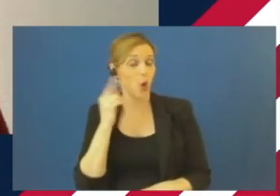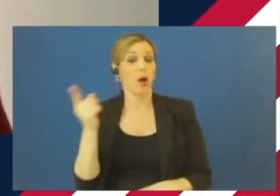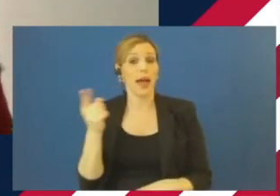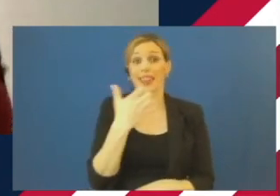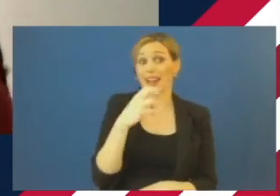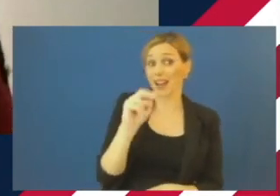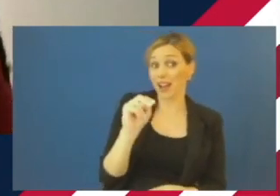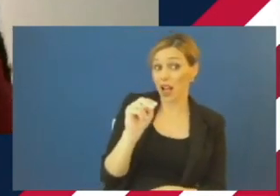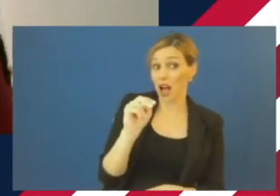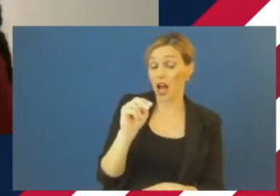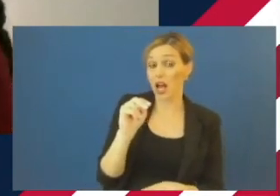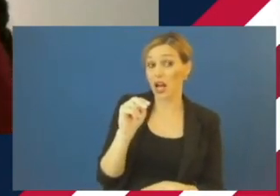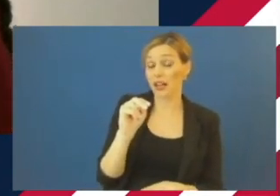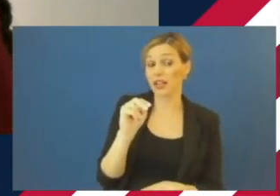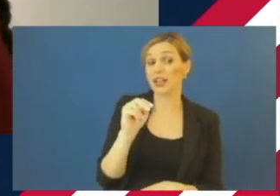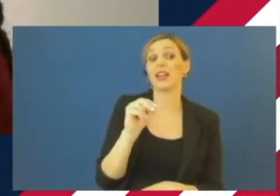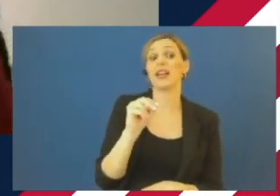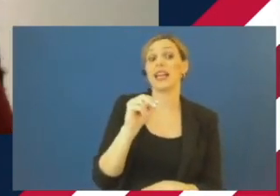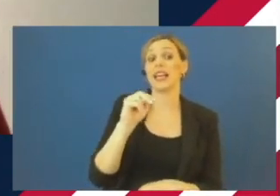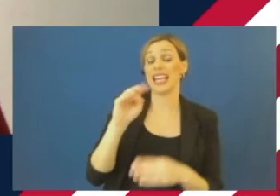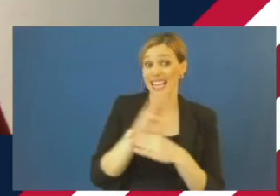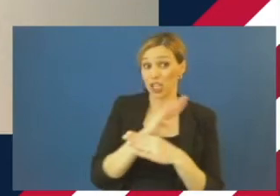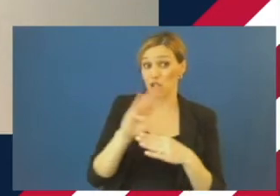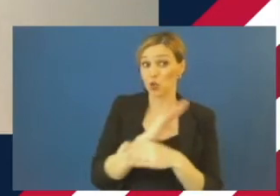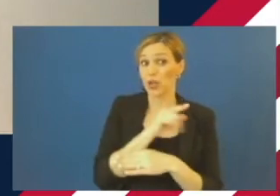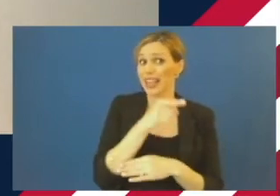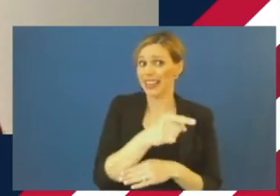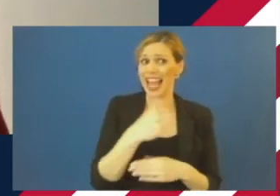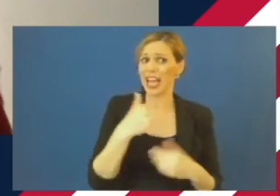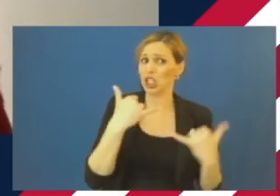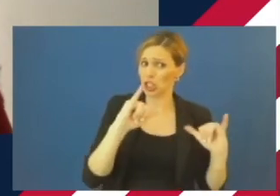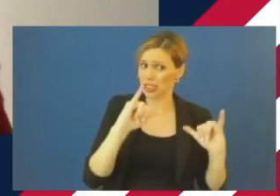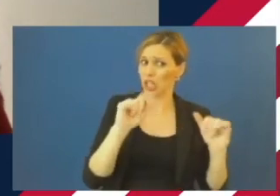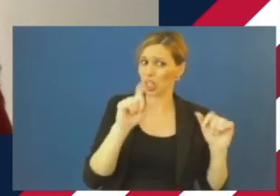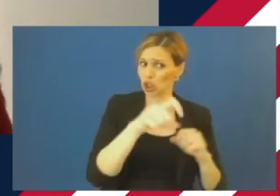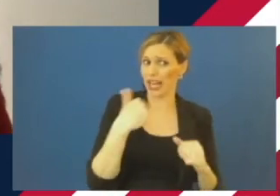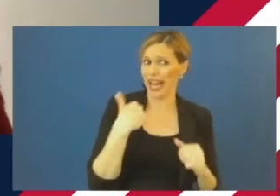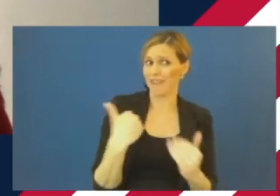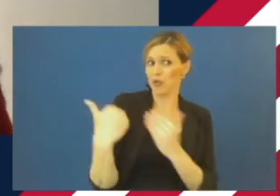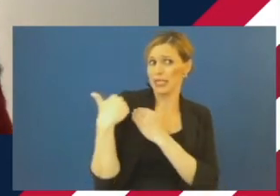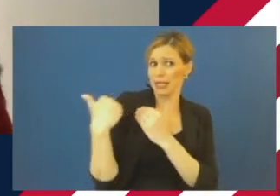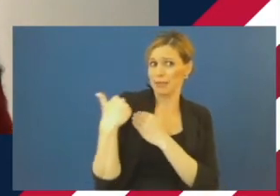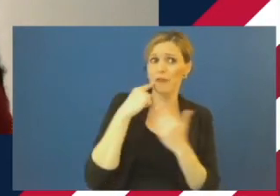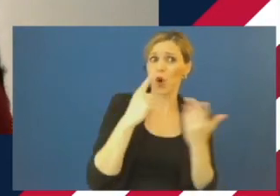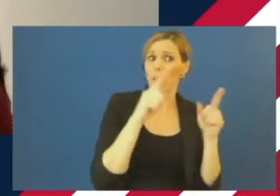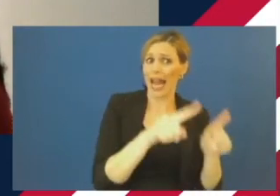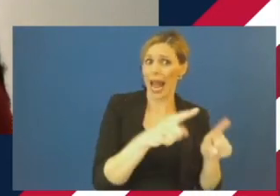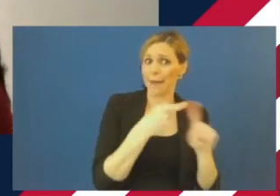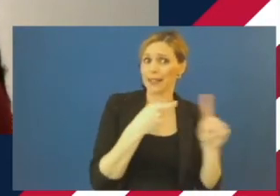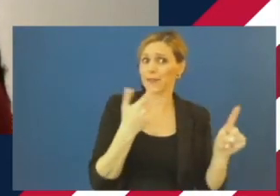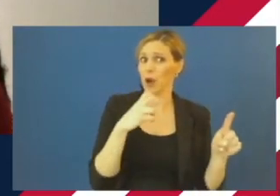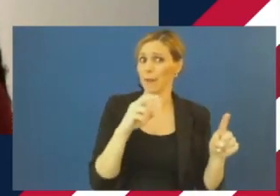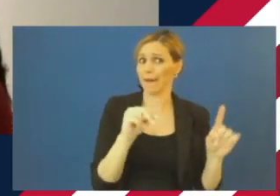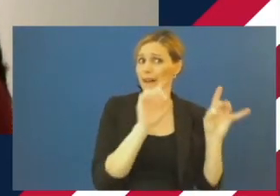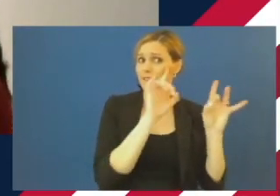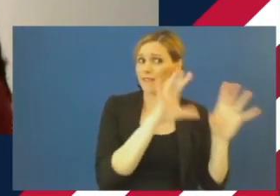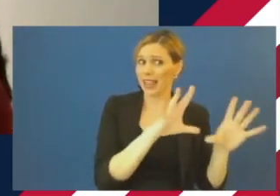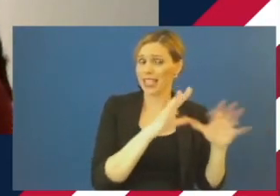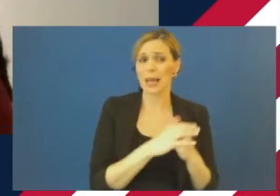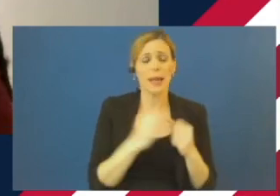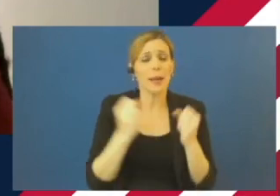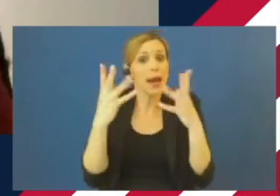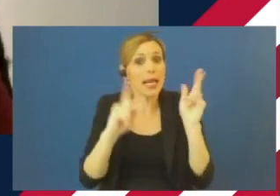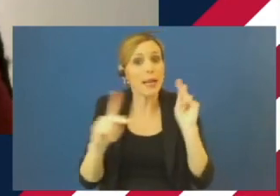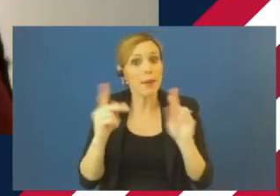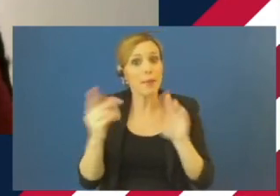not be shielded from civil liability. Imagine how different our country would look. How many more people we would lose to certain cancers or emphysema if the